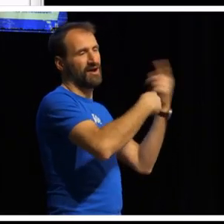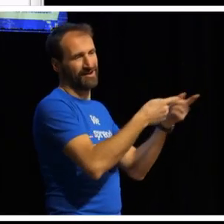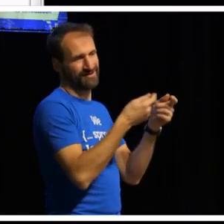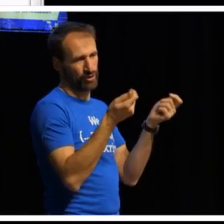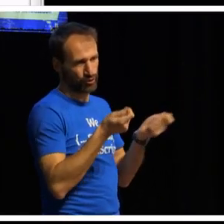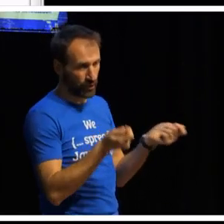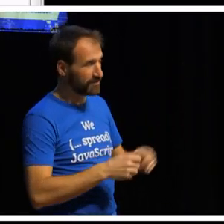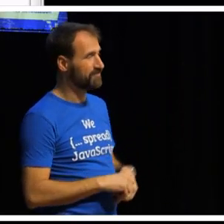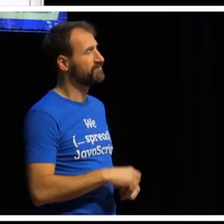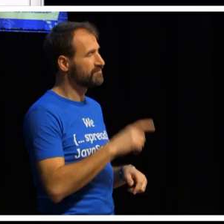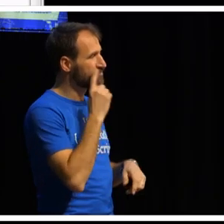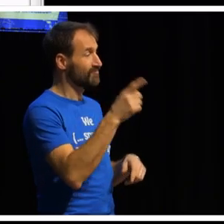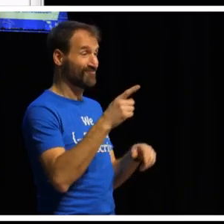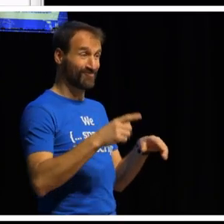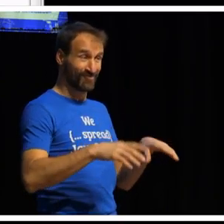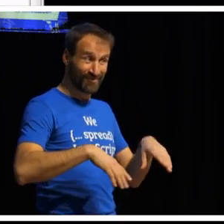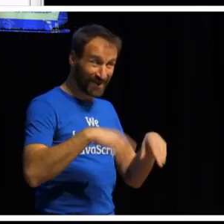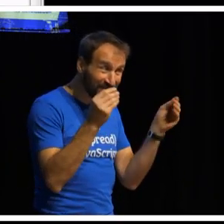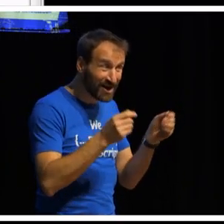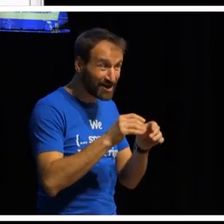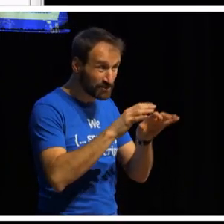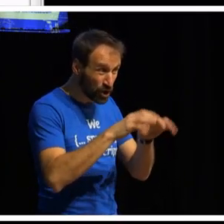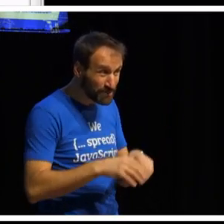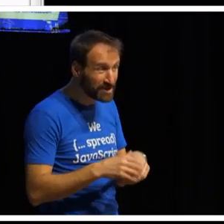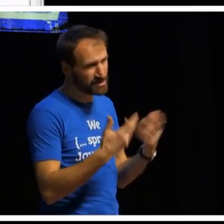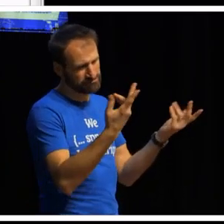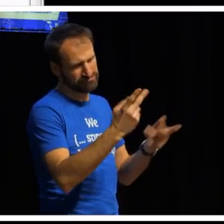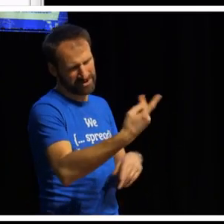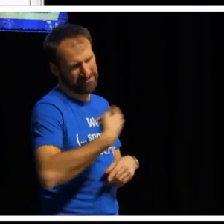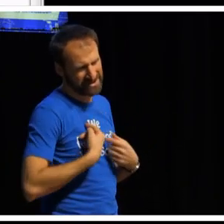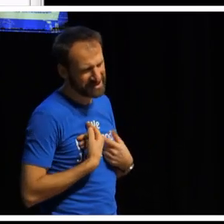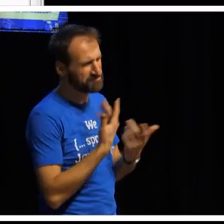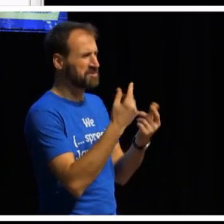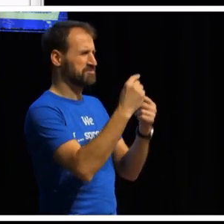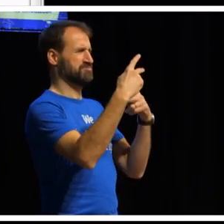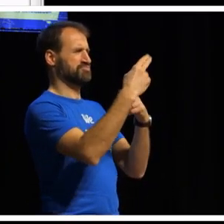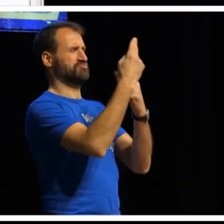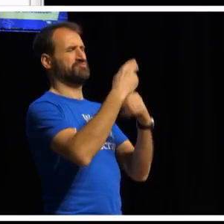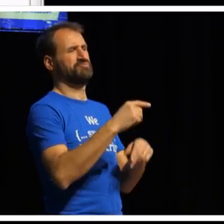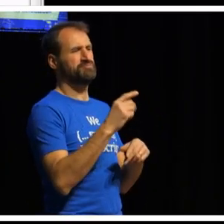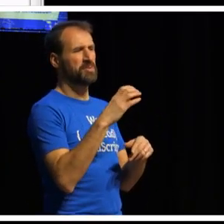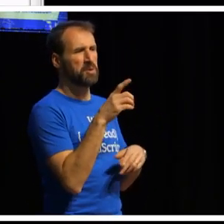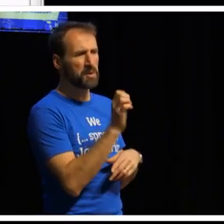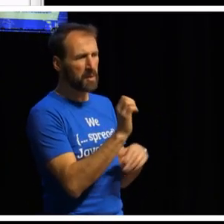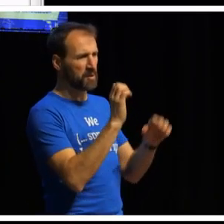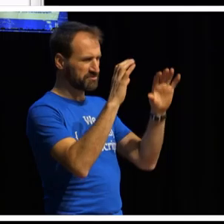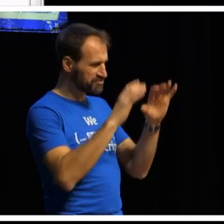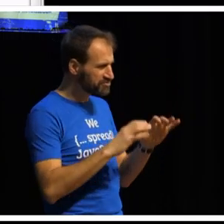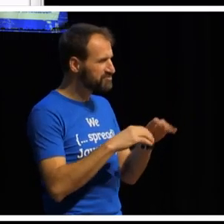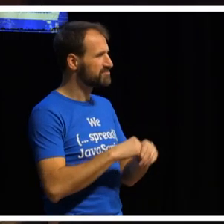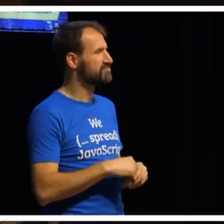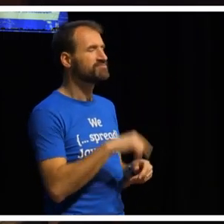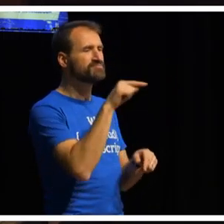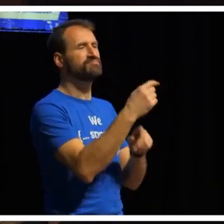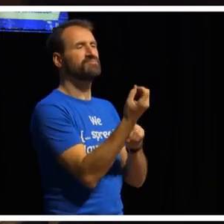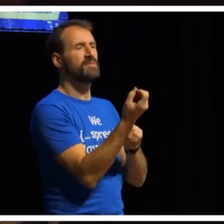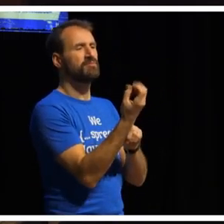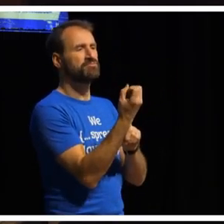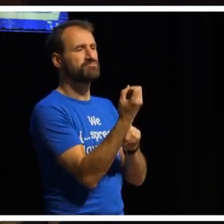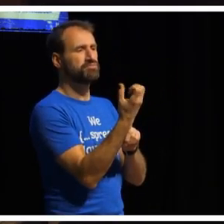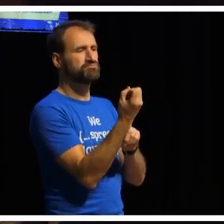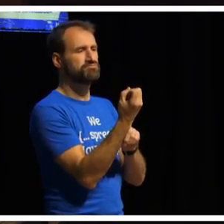This is the Arduino IDE, a little piece of code that that flashes a light on and off. If you hit the upload button,